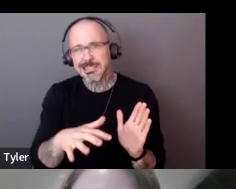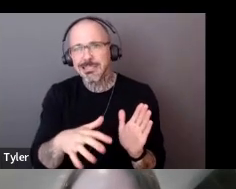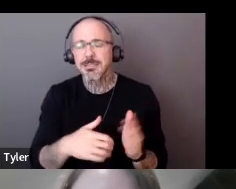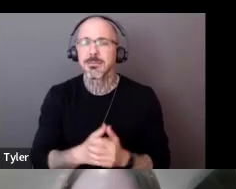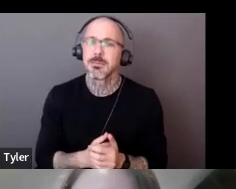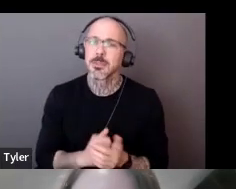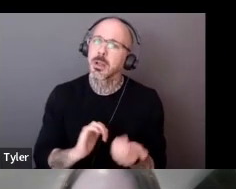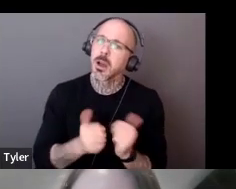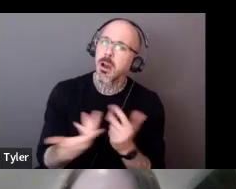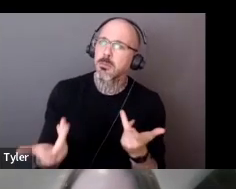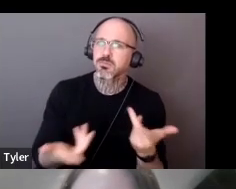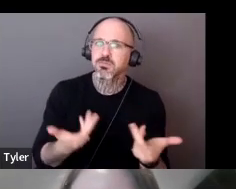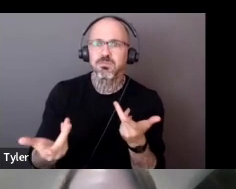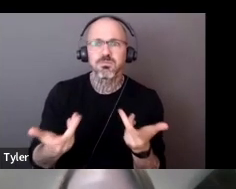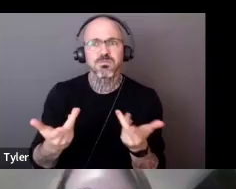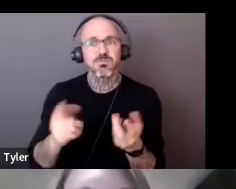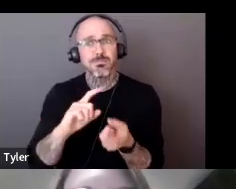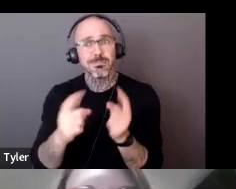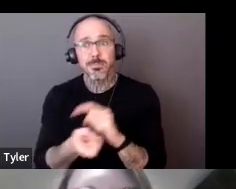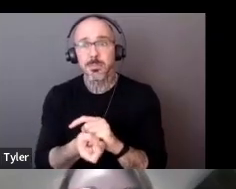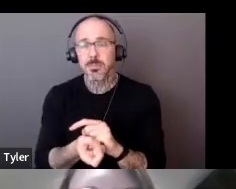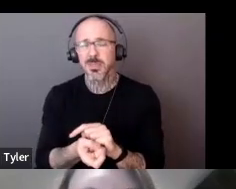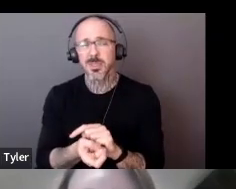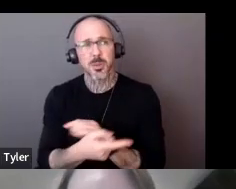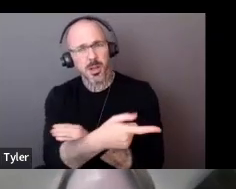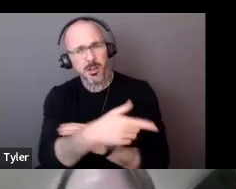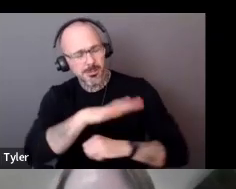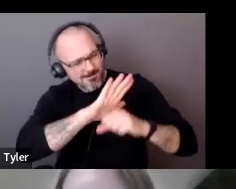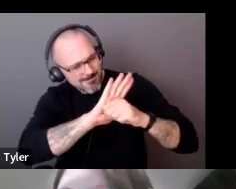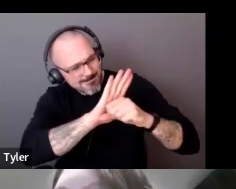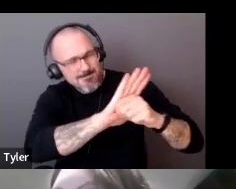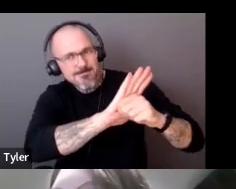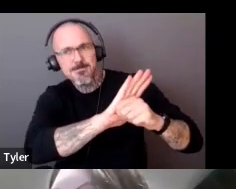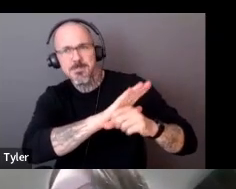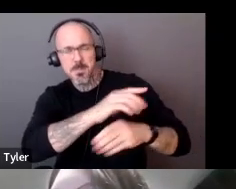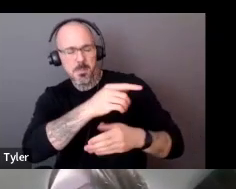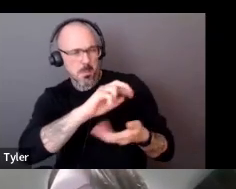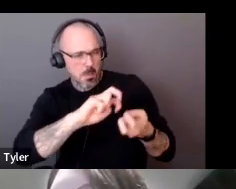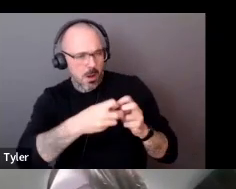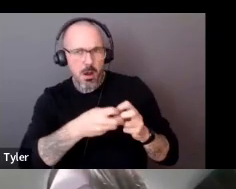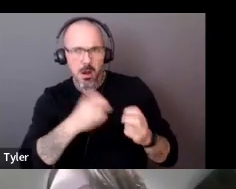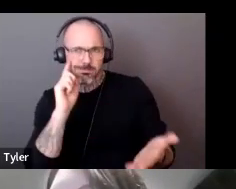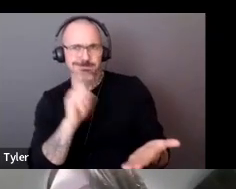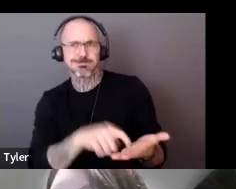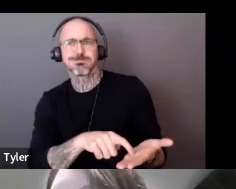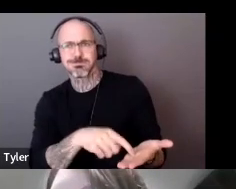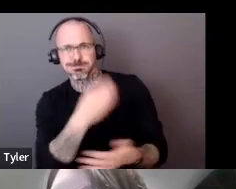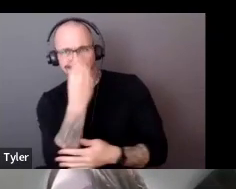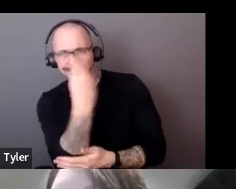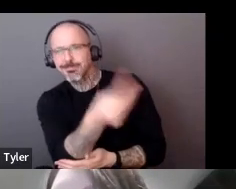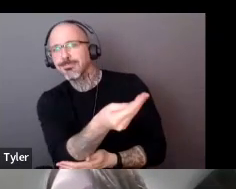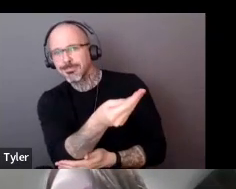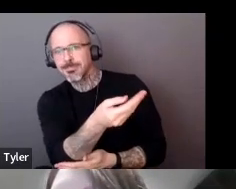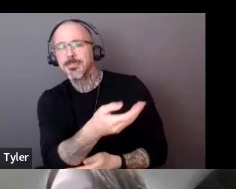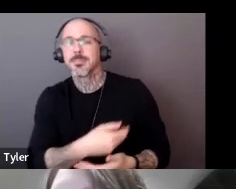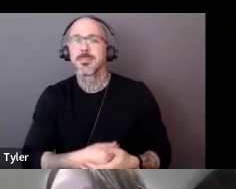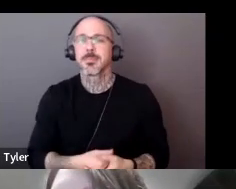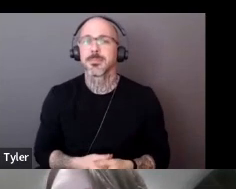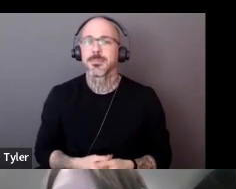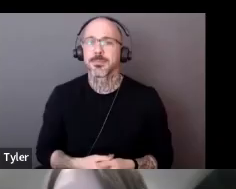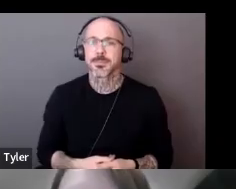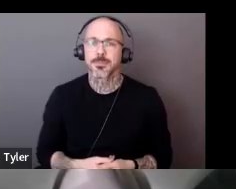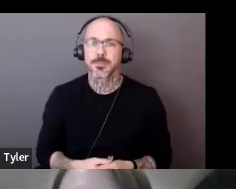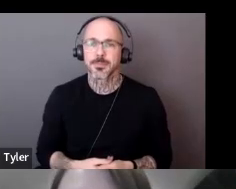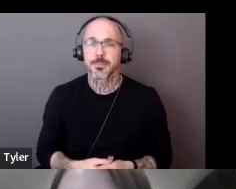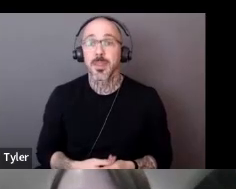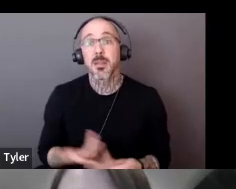bringing things up. We, are thankful that some institutions are committed